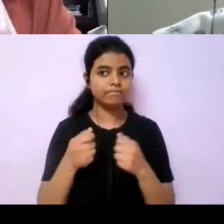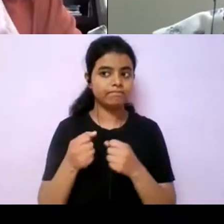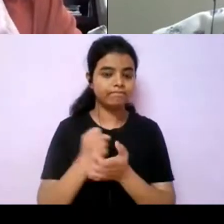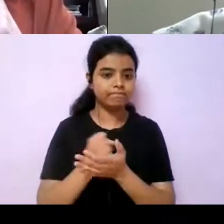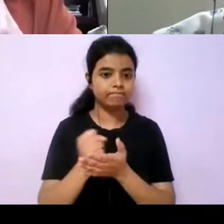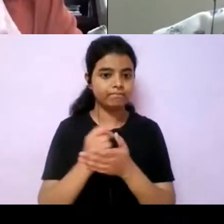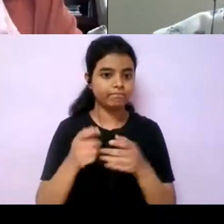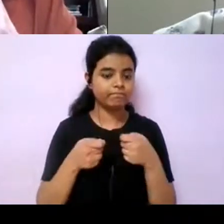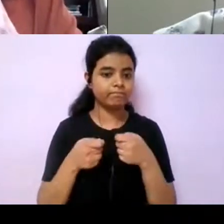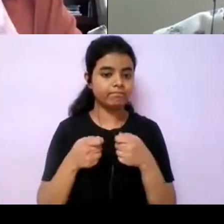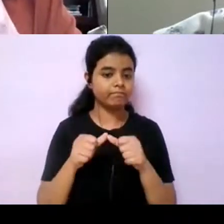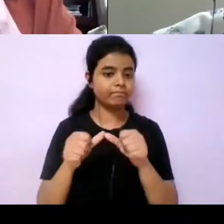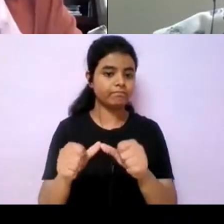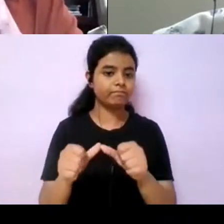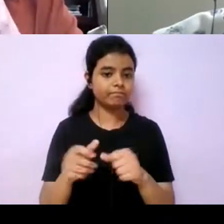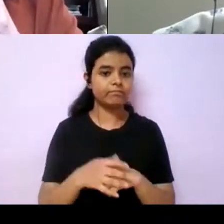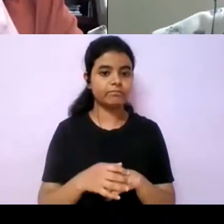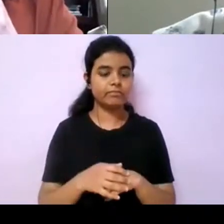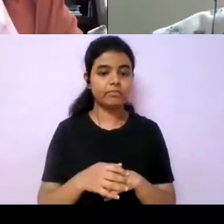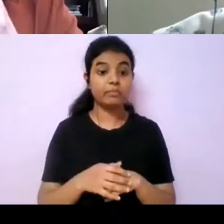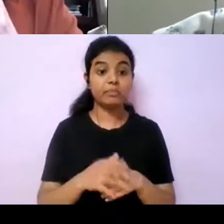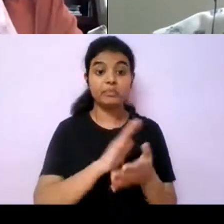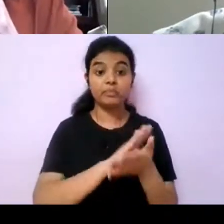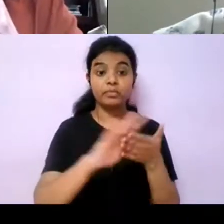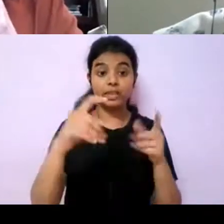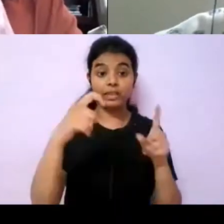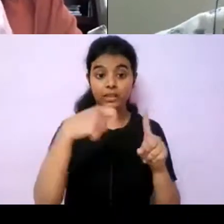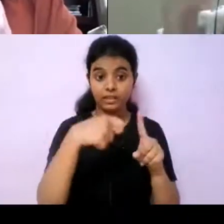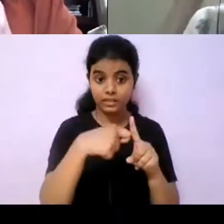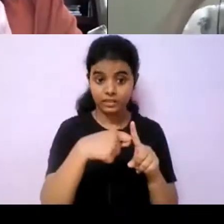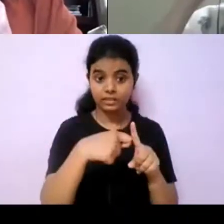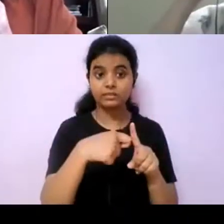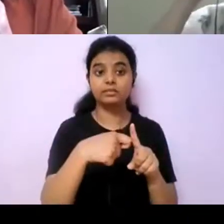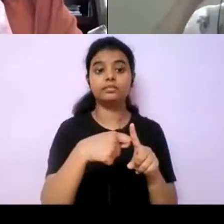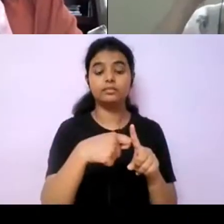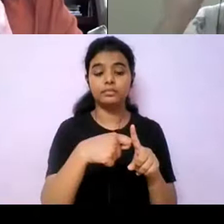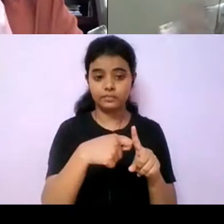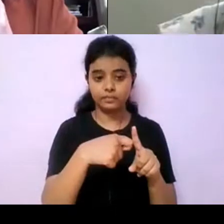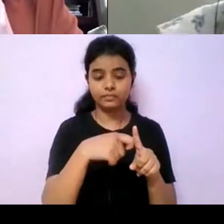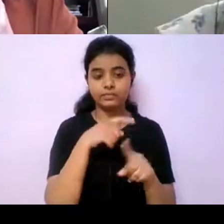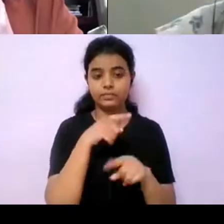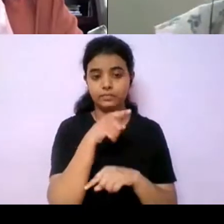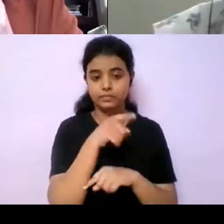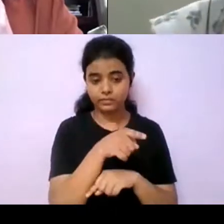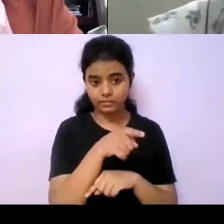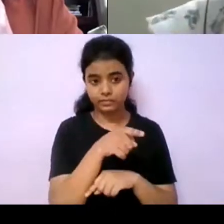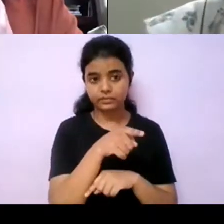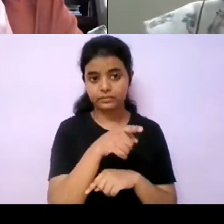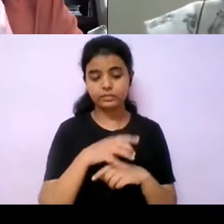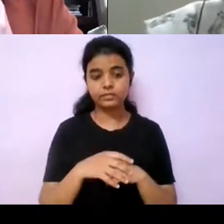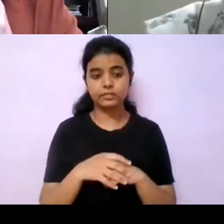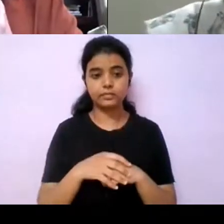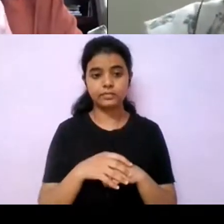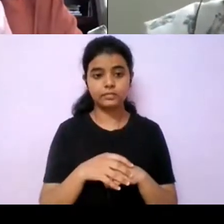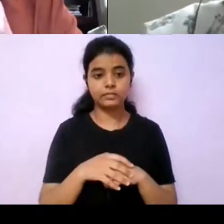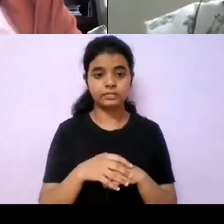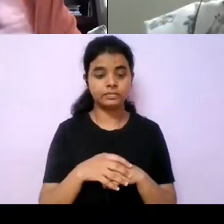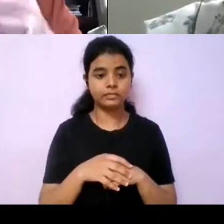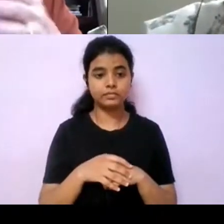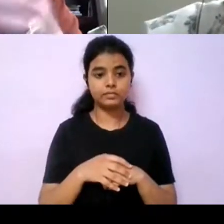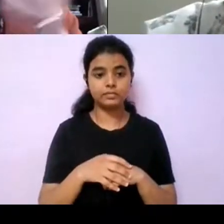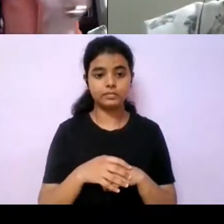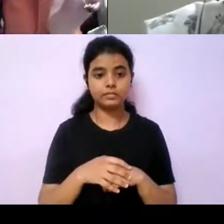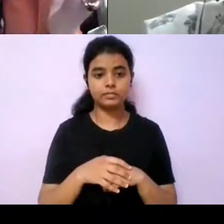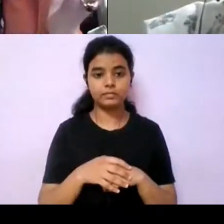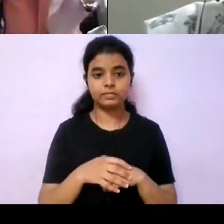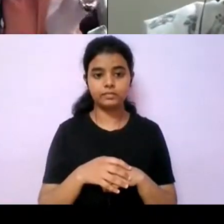But the fact that Helen Keller could become such a fully